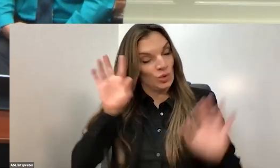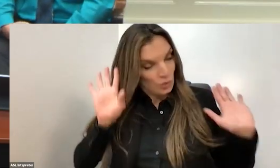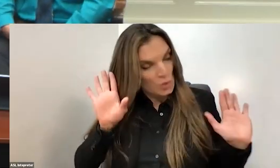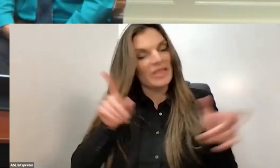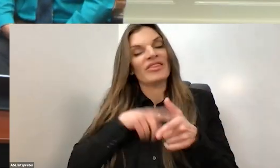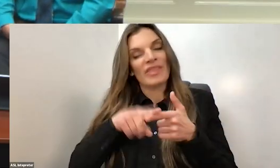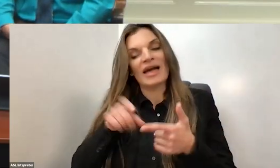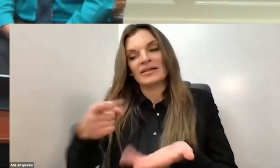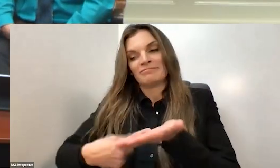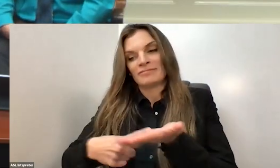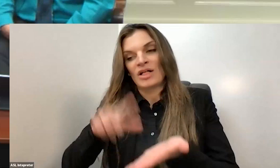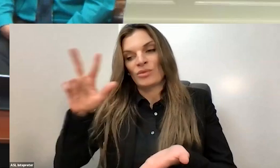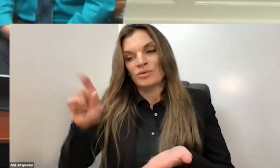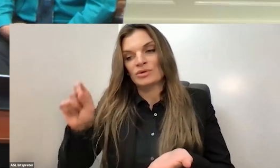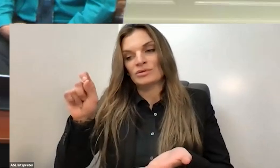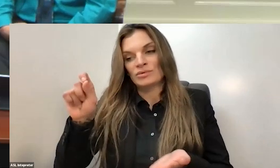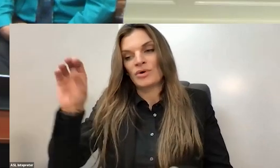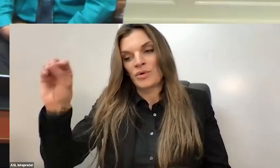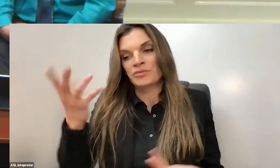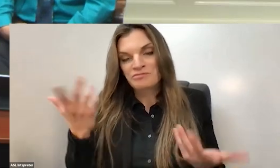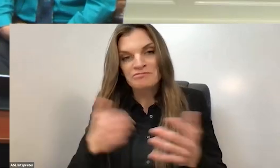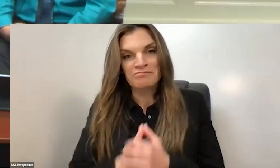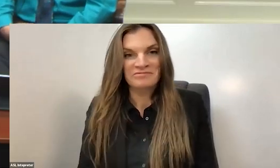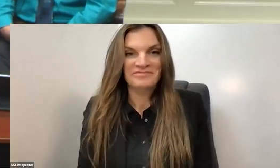before looking too far ahead to 3.0.